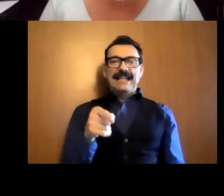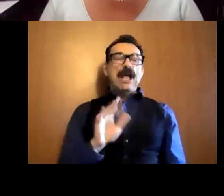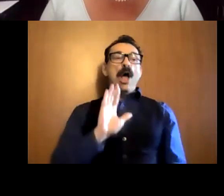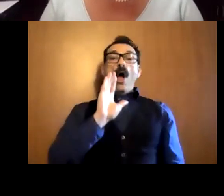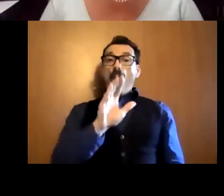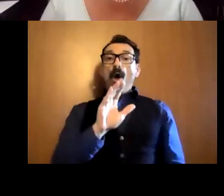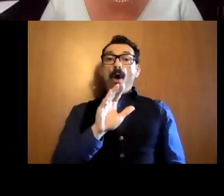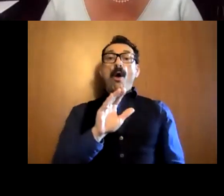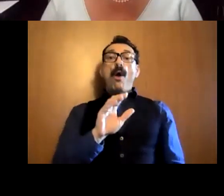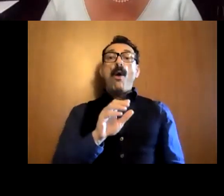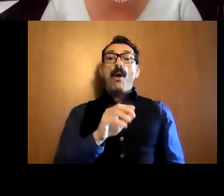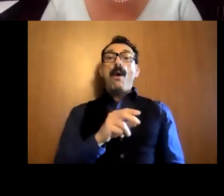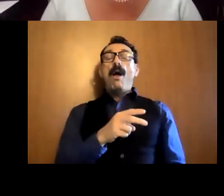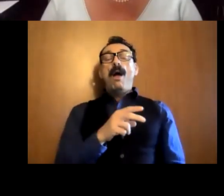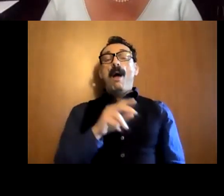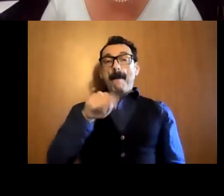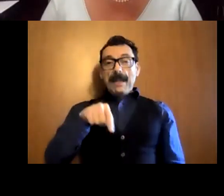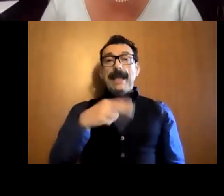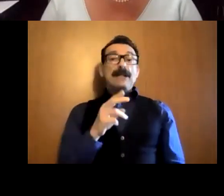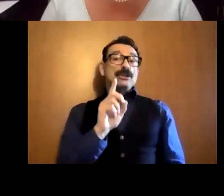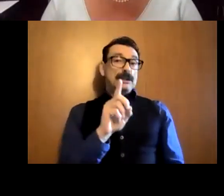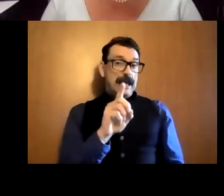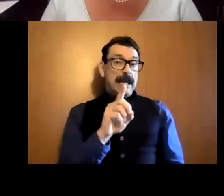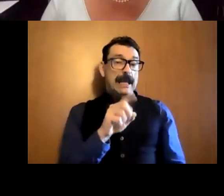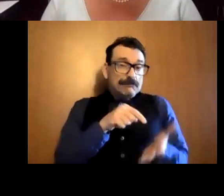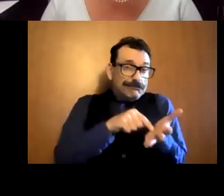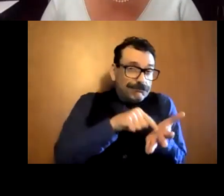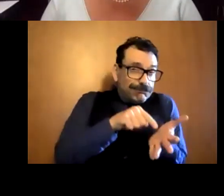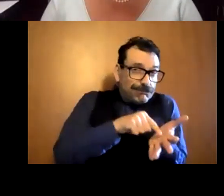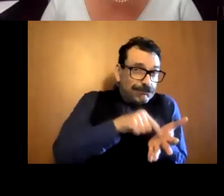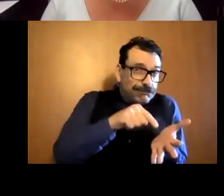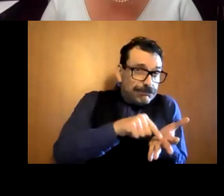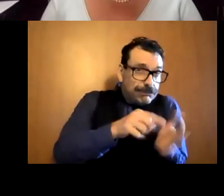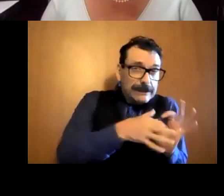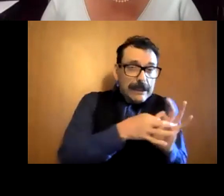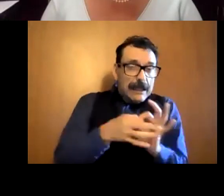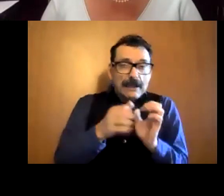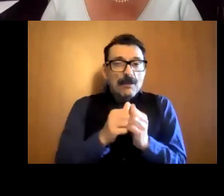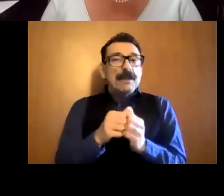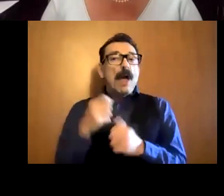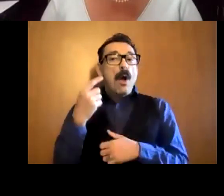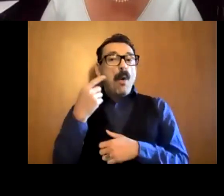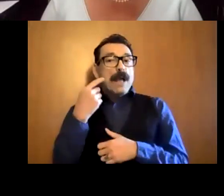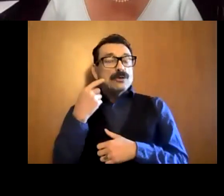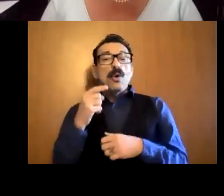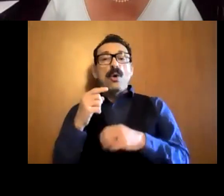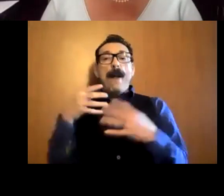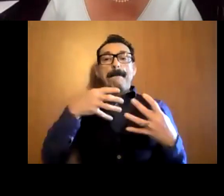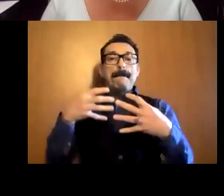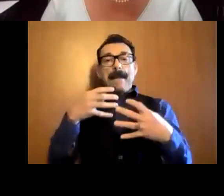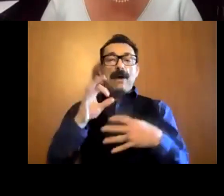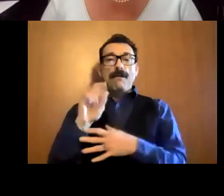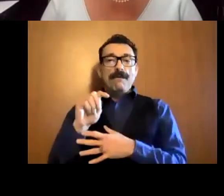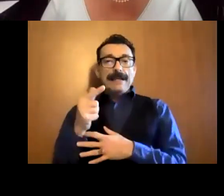research is about the stress and trauma of racial battle fatigue in Black females in higher ed. And a theme that continues